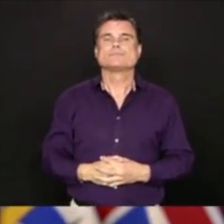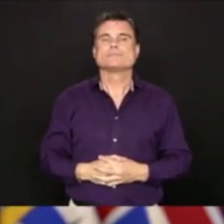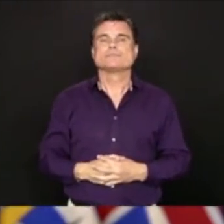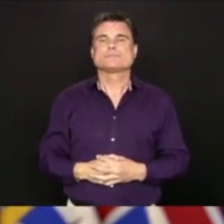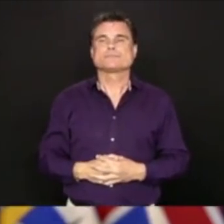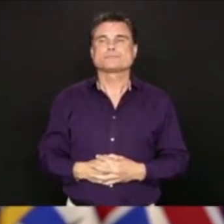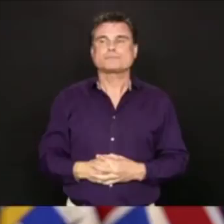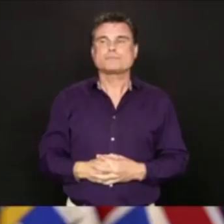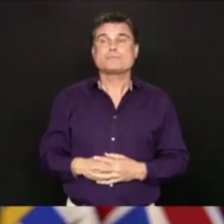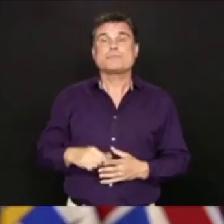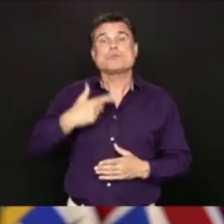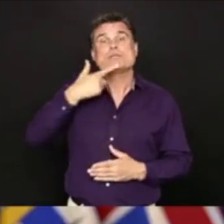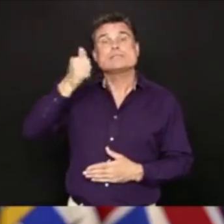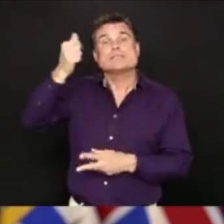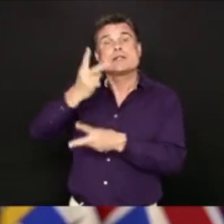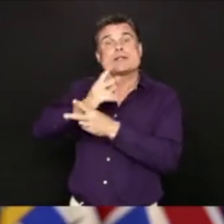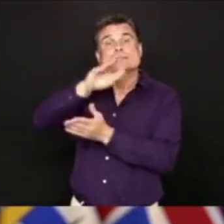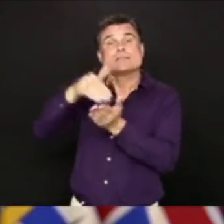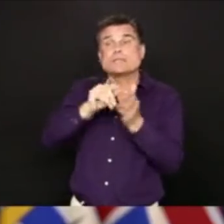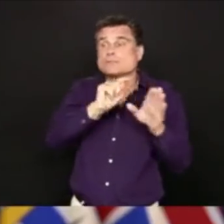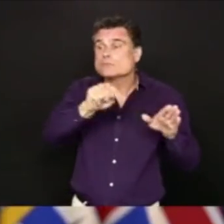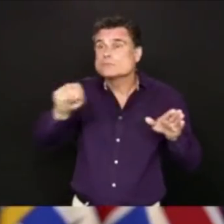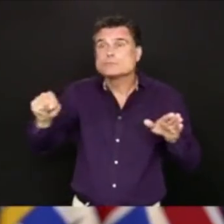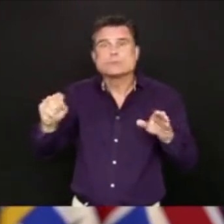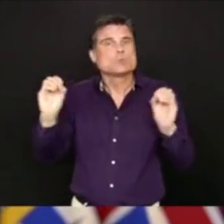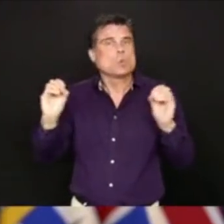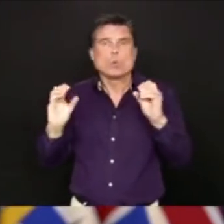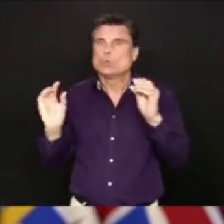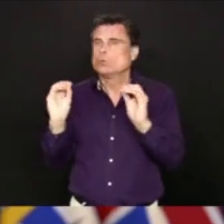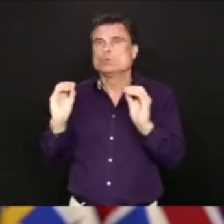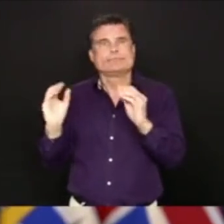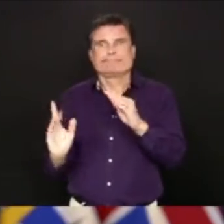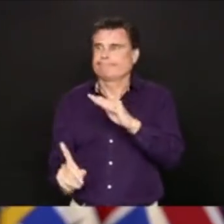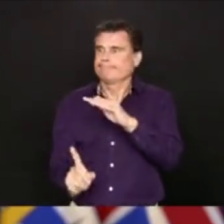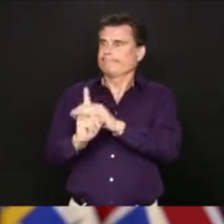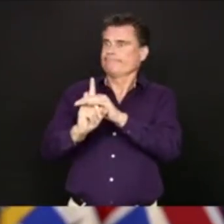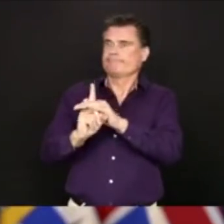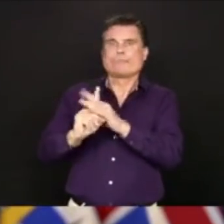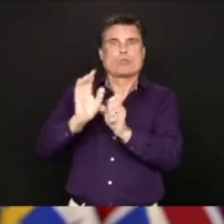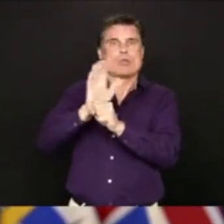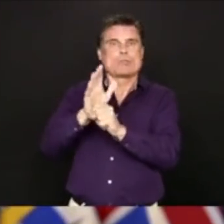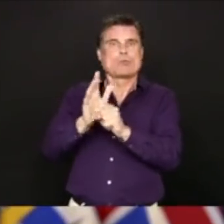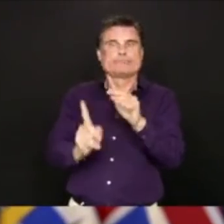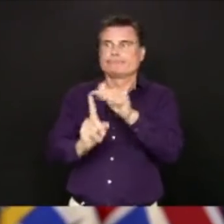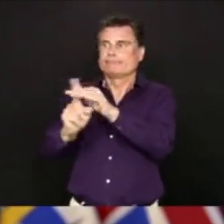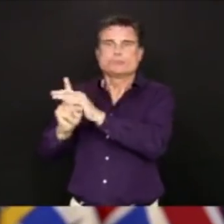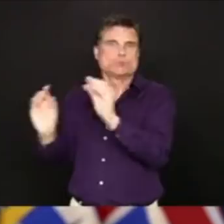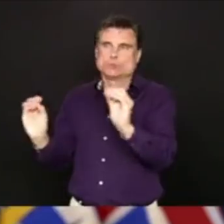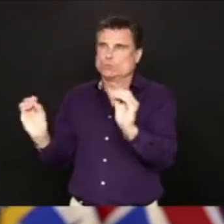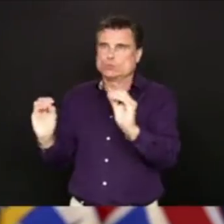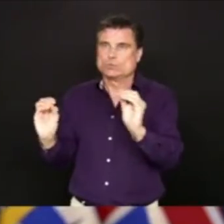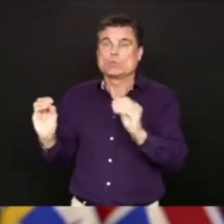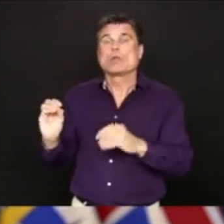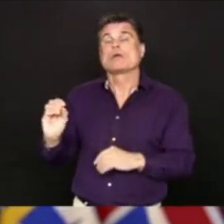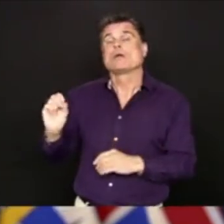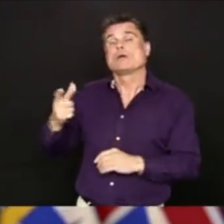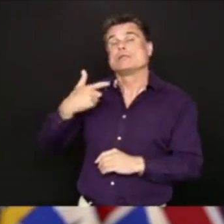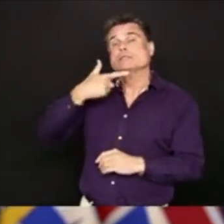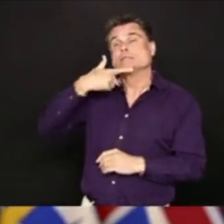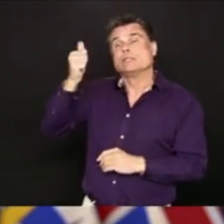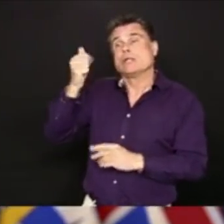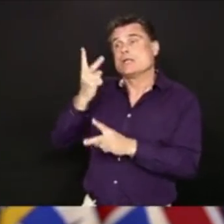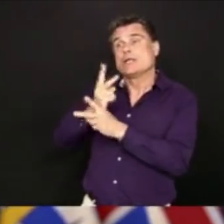today, and one additional outbreak has been declared over, so that we now have 11 long-term care facility outbreaks that